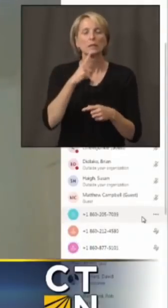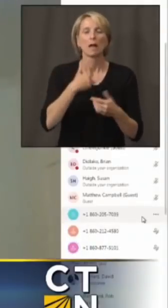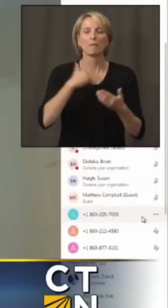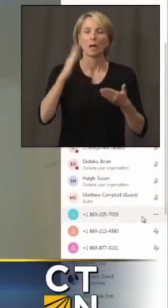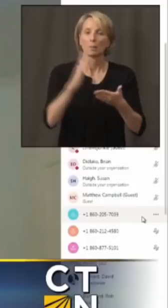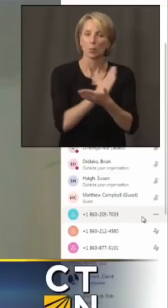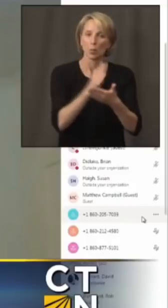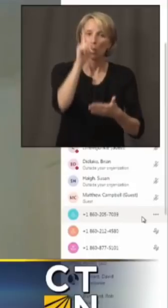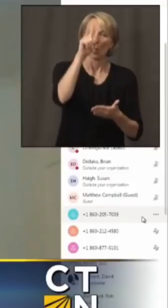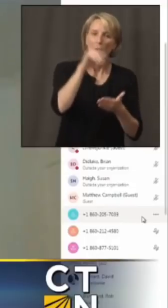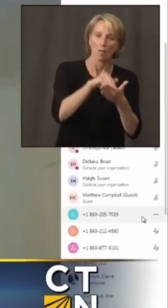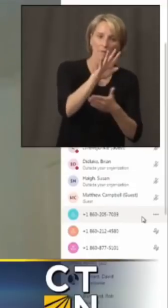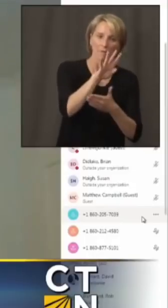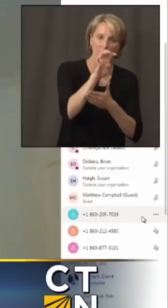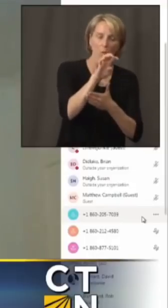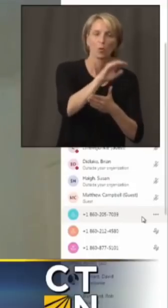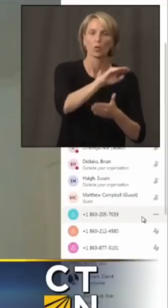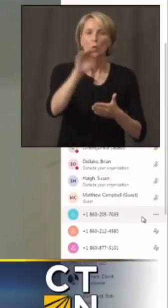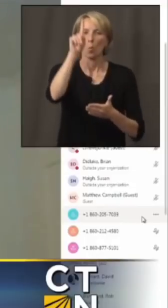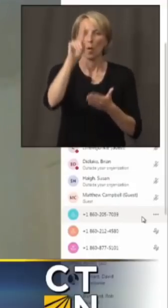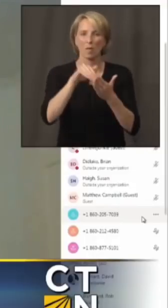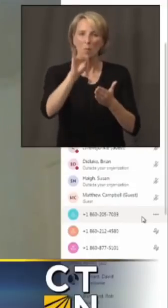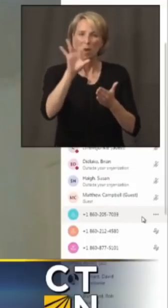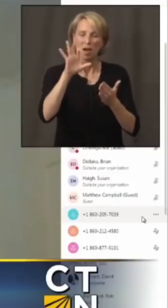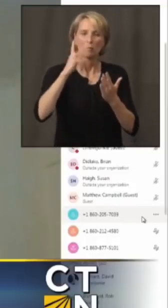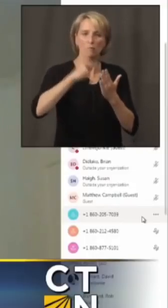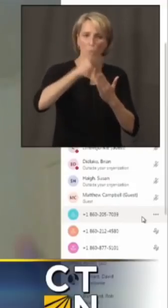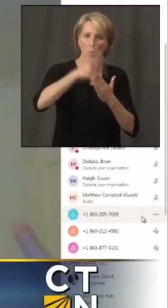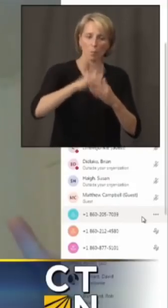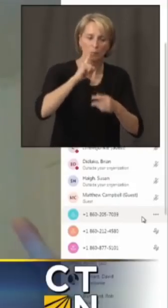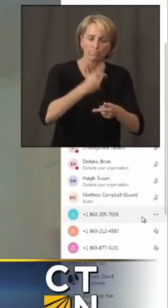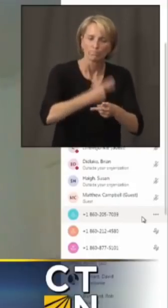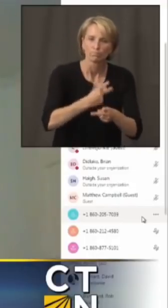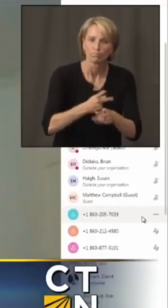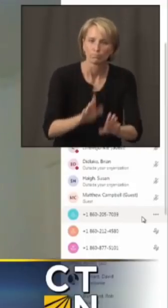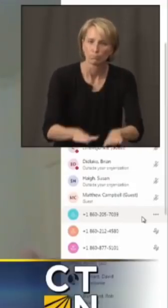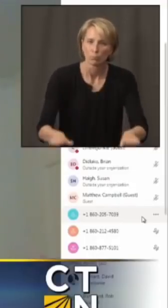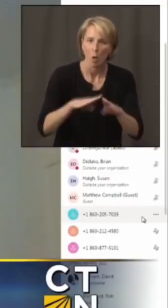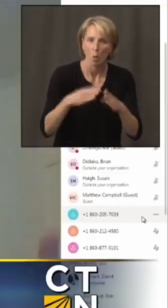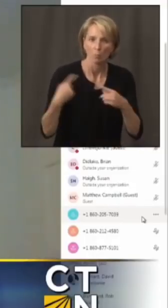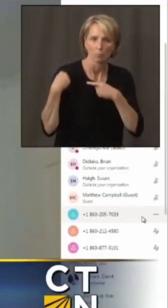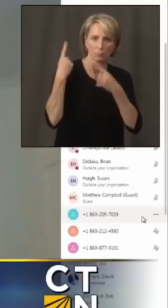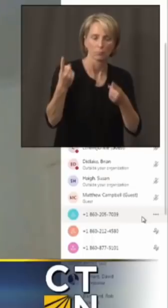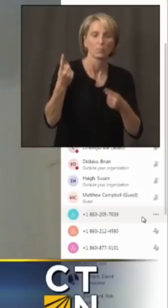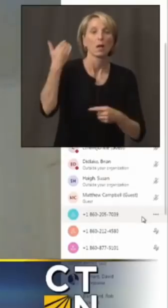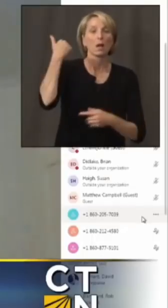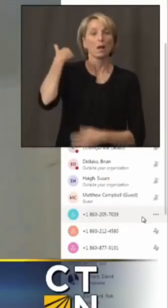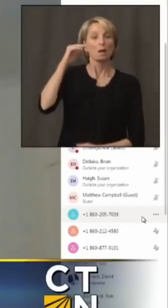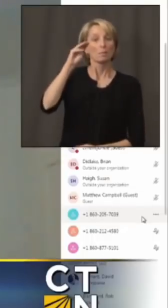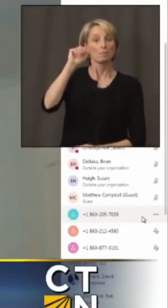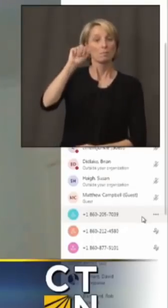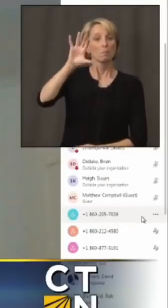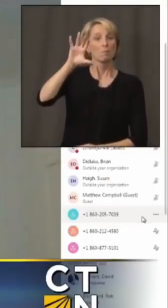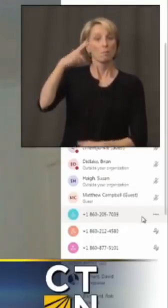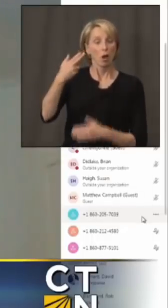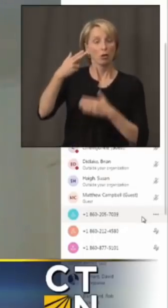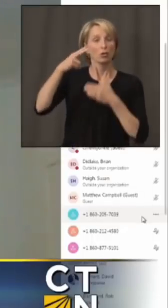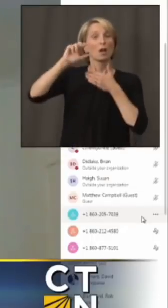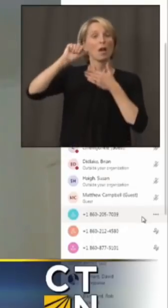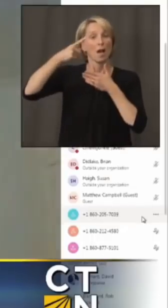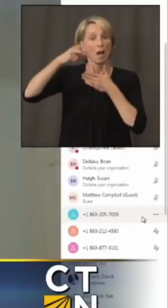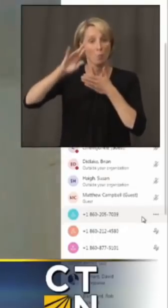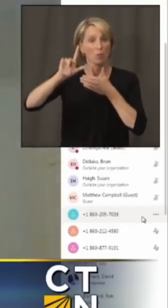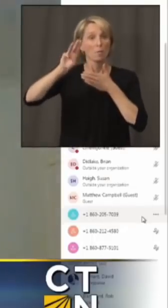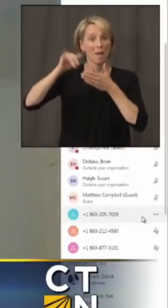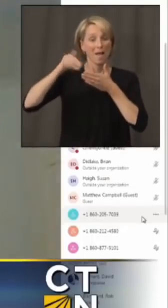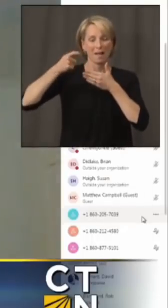between 1,400 and 1,900 programs open. There were fewer open in March and April and May, and more coming online.